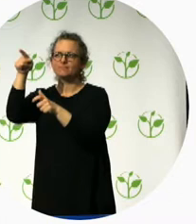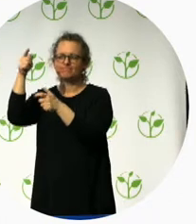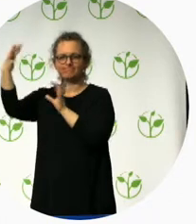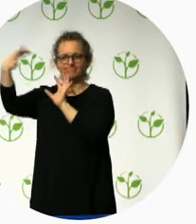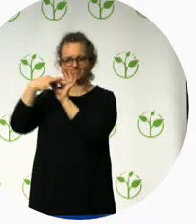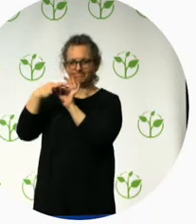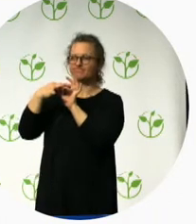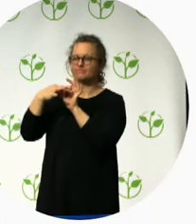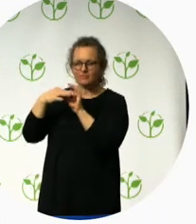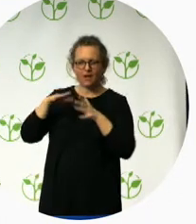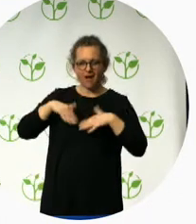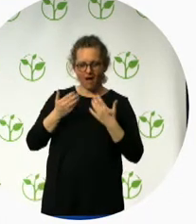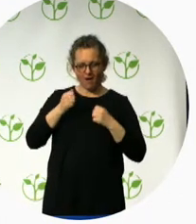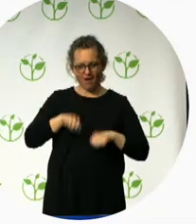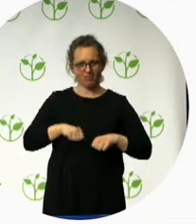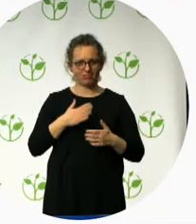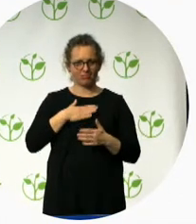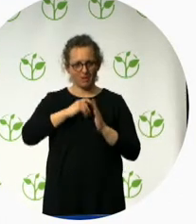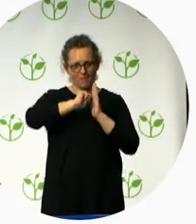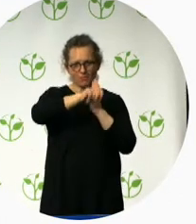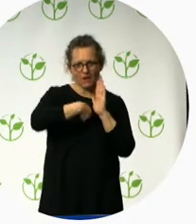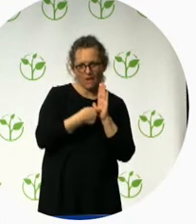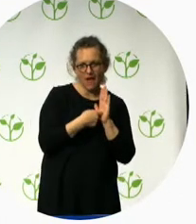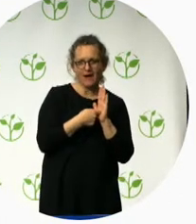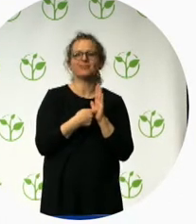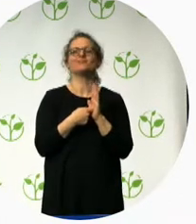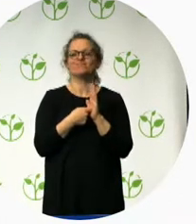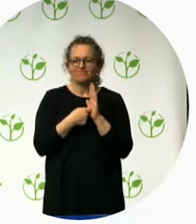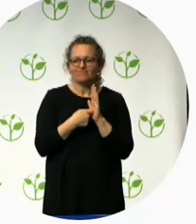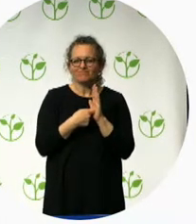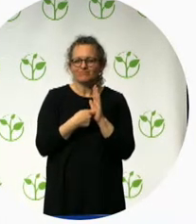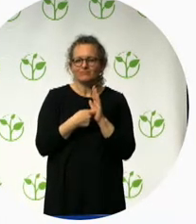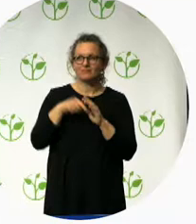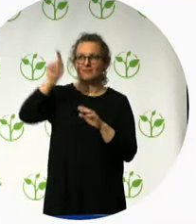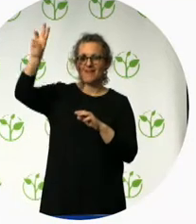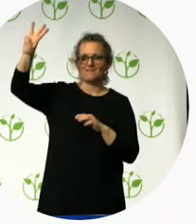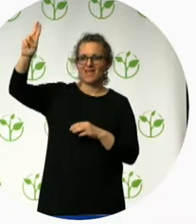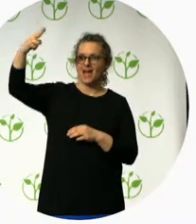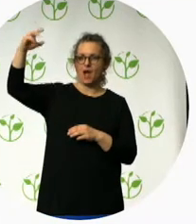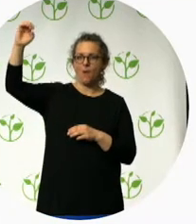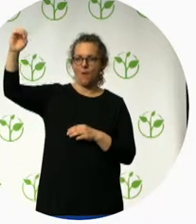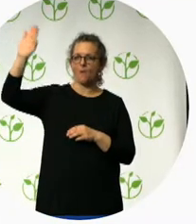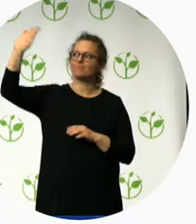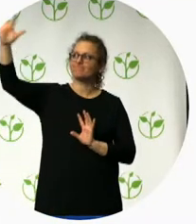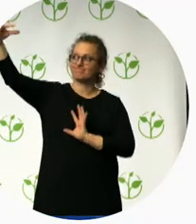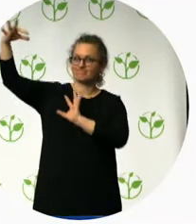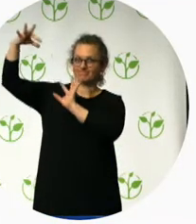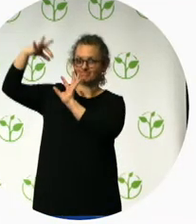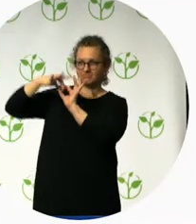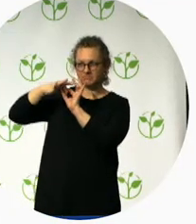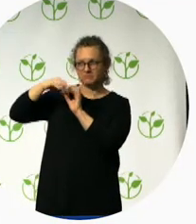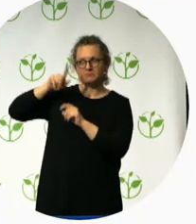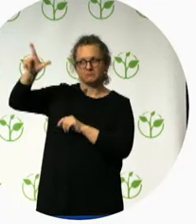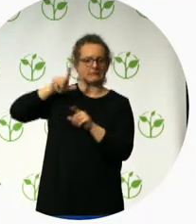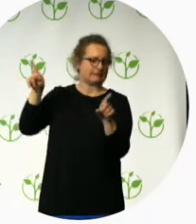WHO. So because of that, the first phase of this Munaragala project, which was done in a division